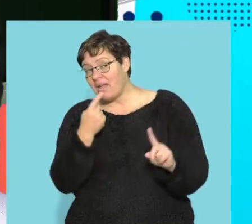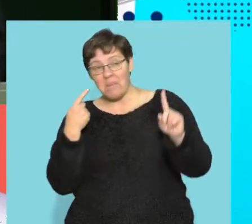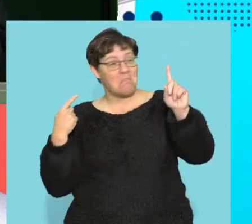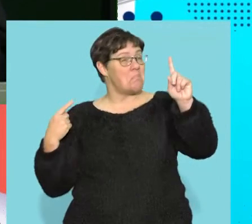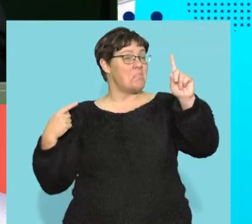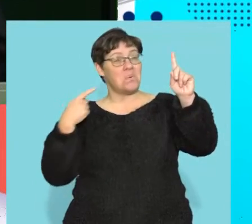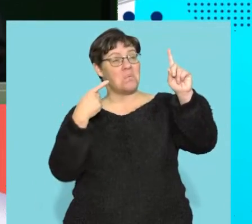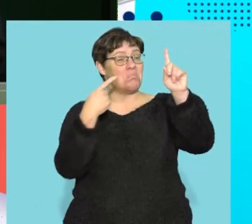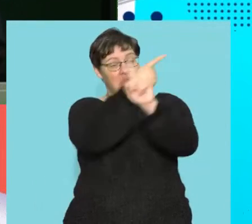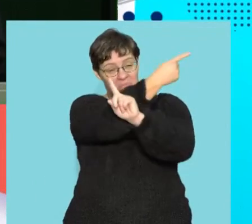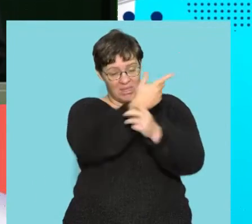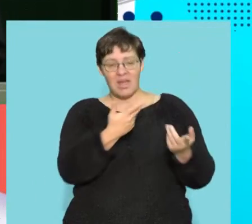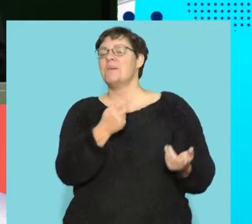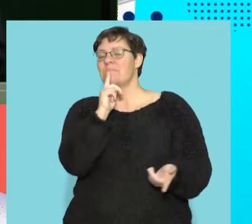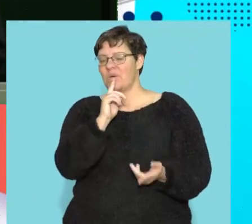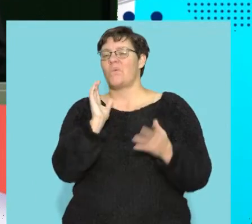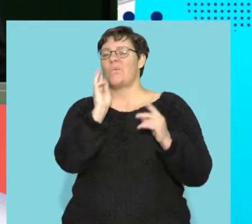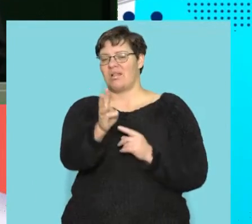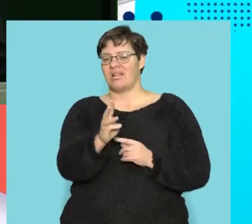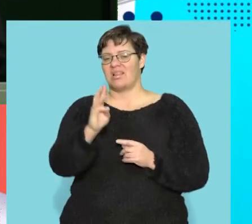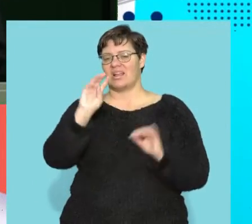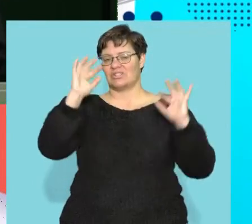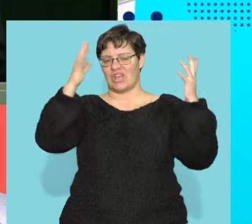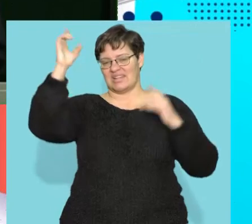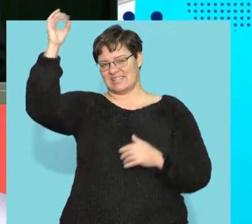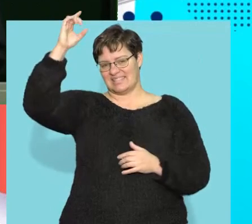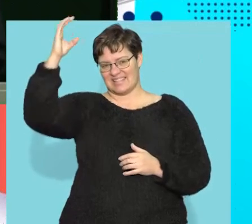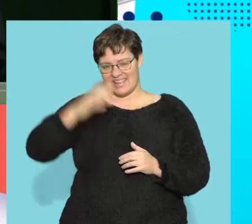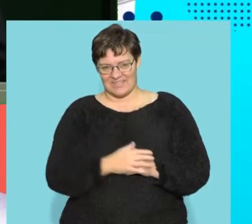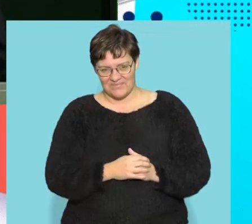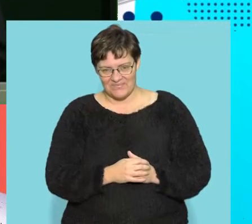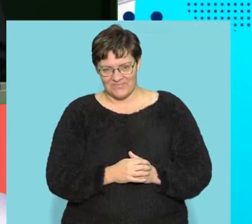there, you're definitely going to be Ashraf's